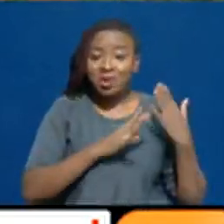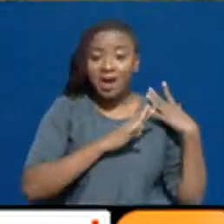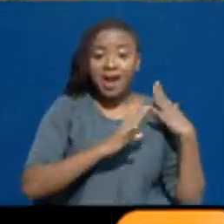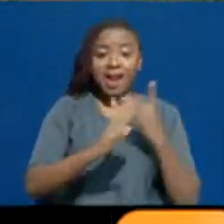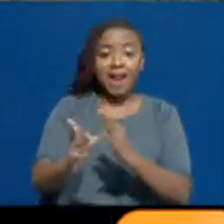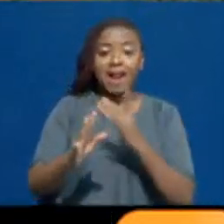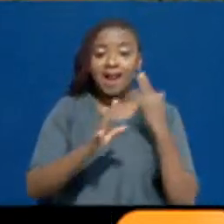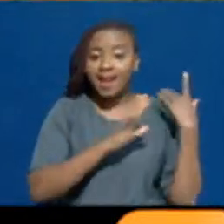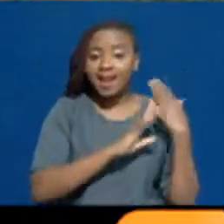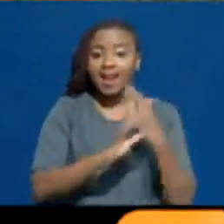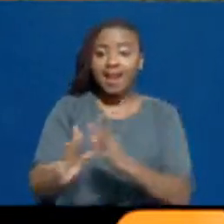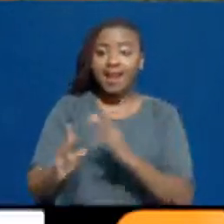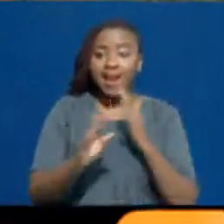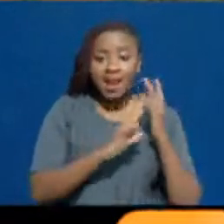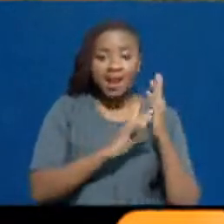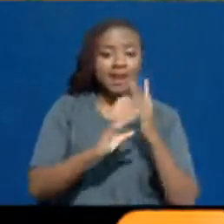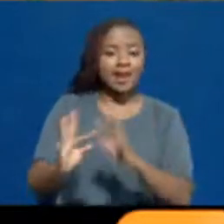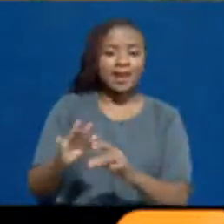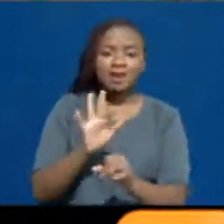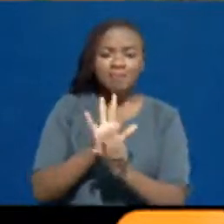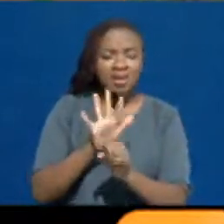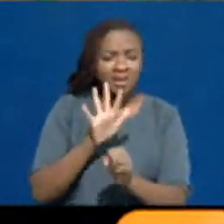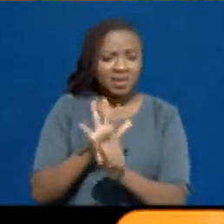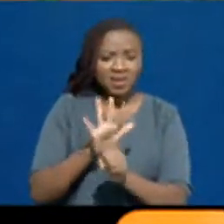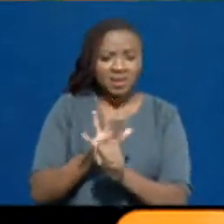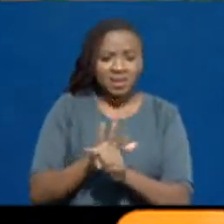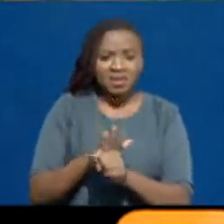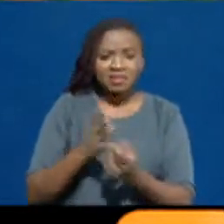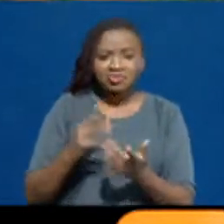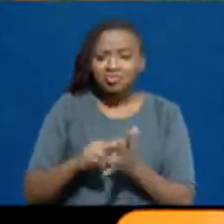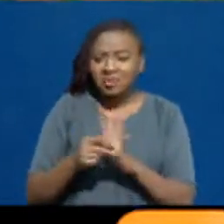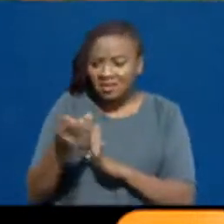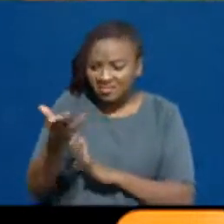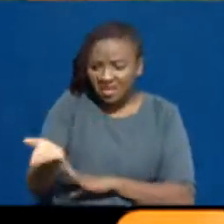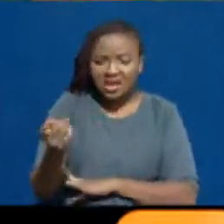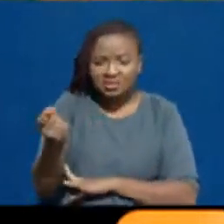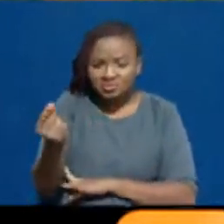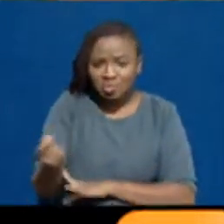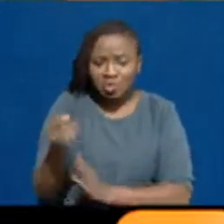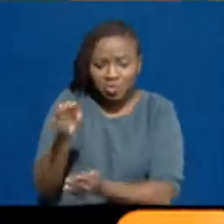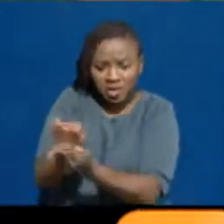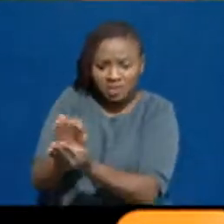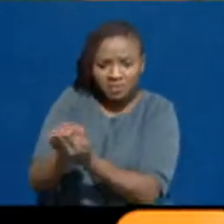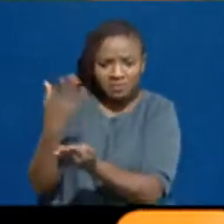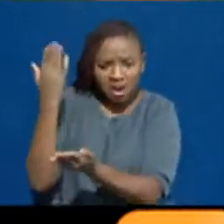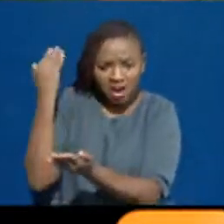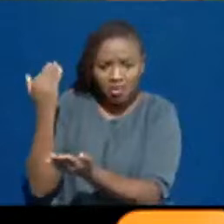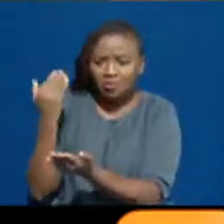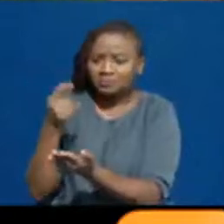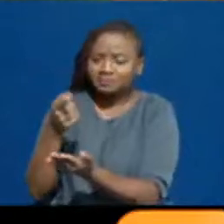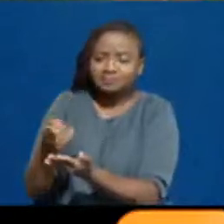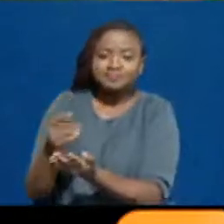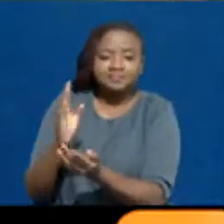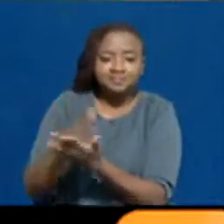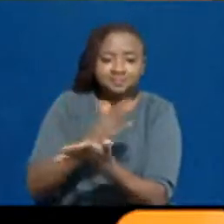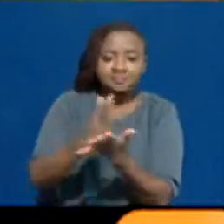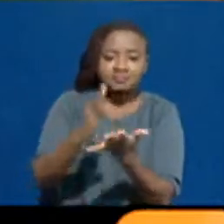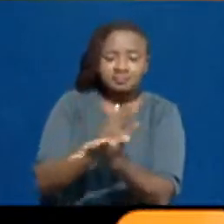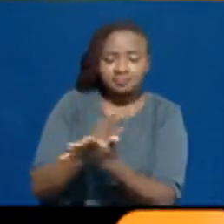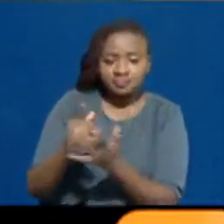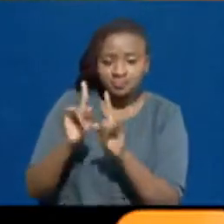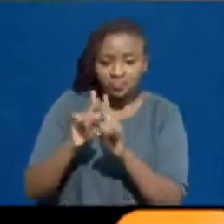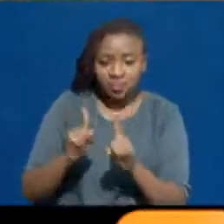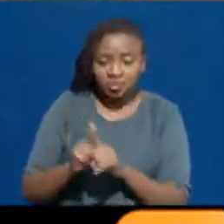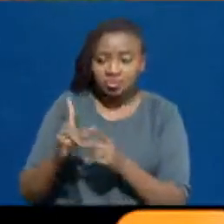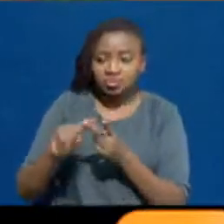gone up, and so whatever was there is what is being used. We've mobilized use